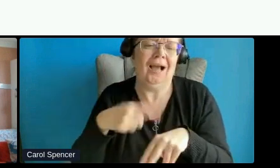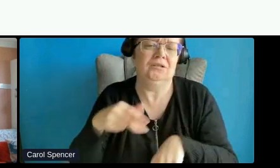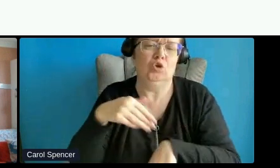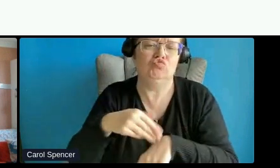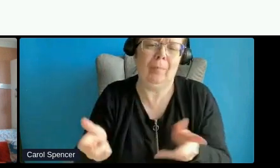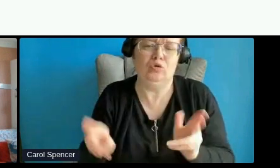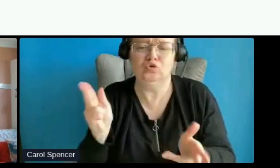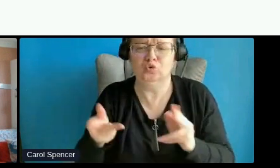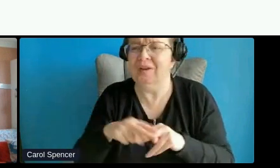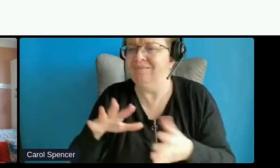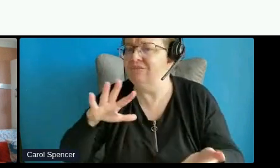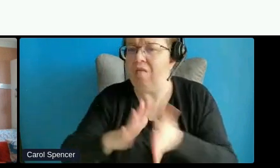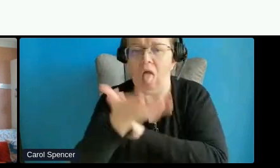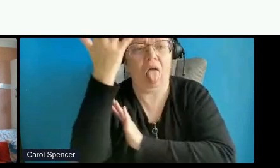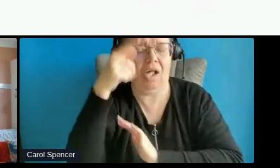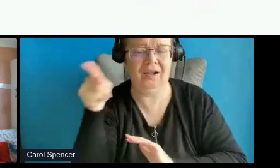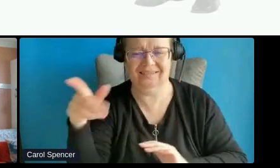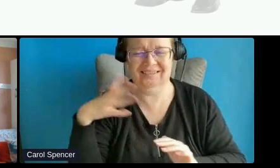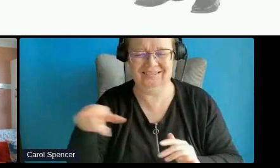wrong.